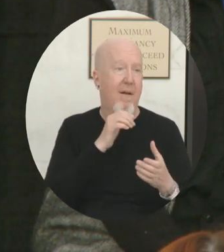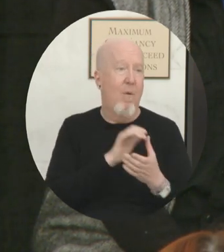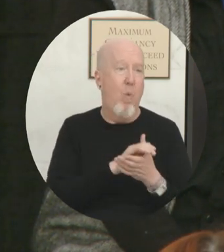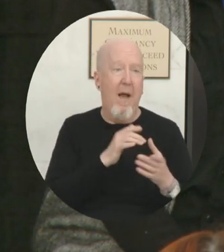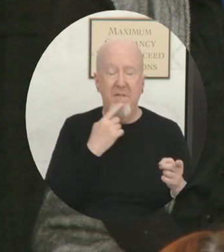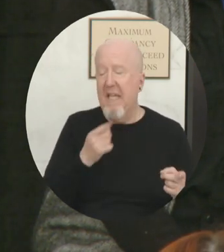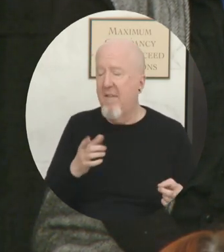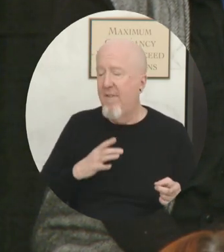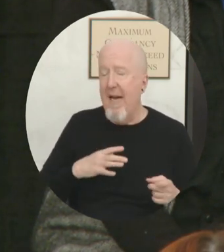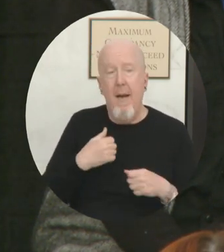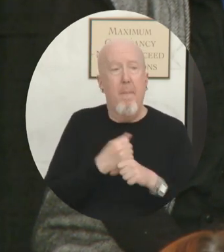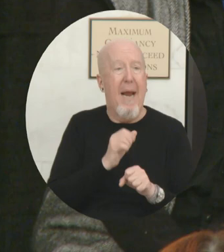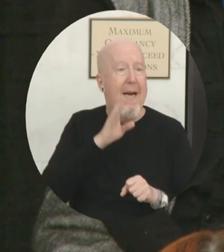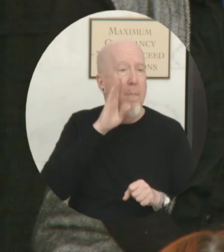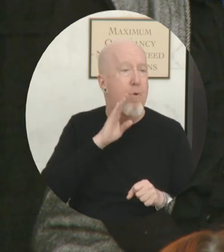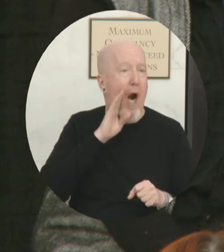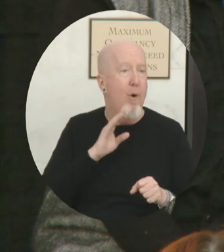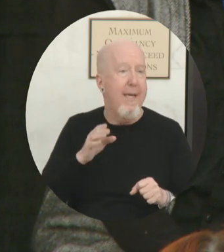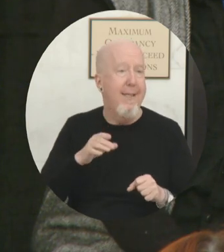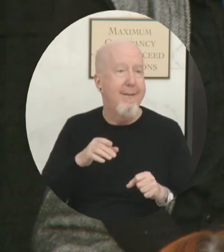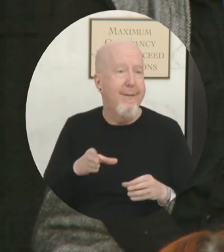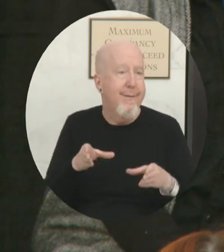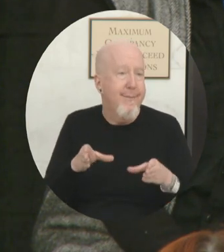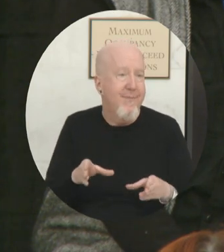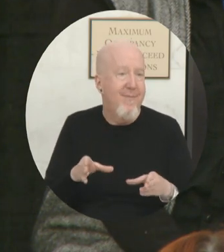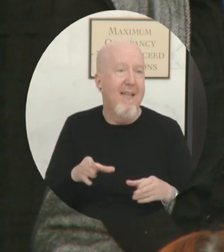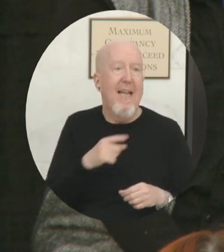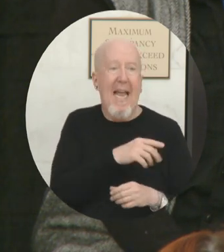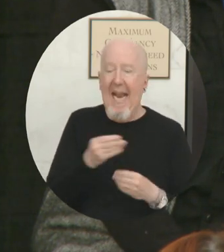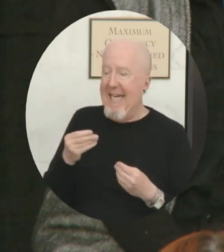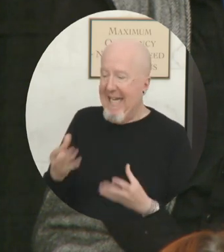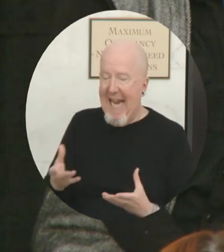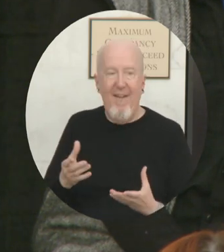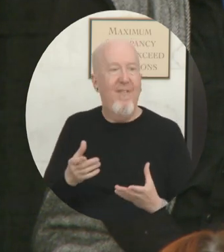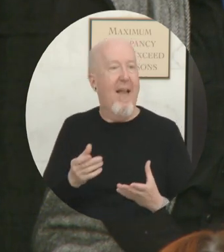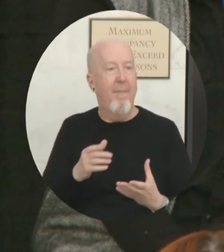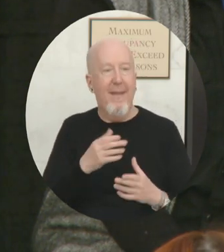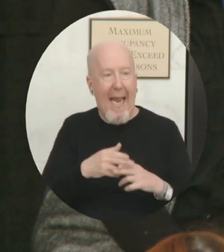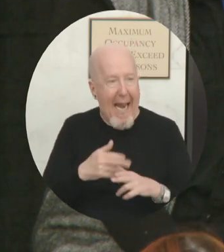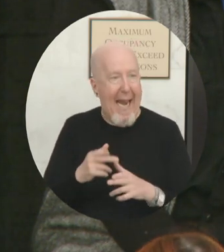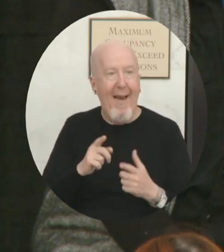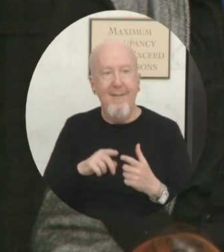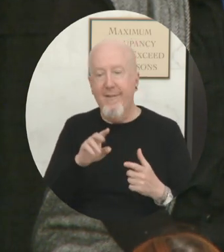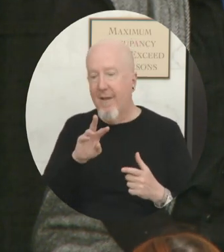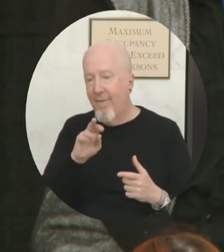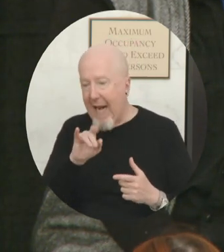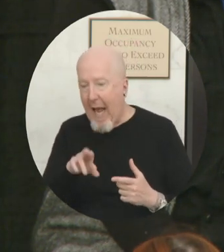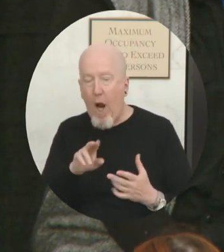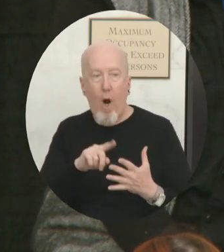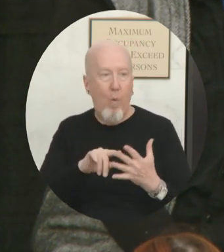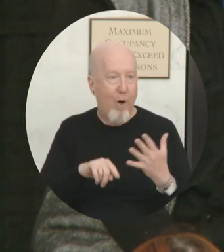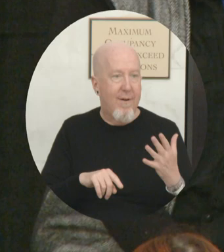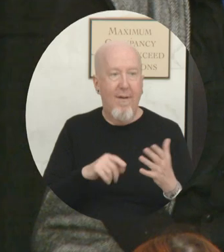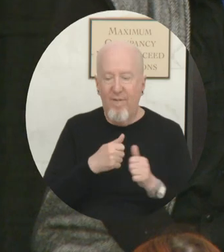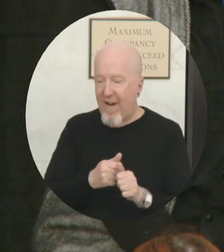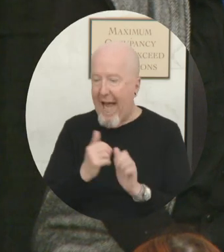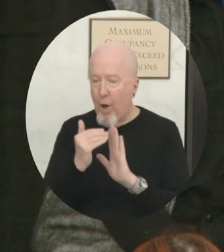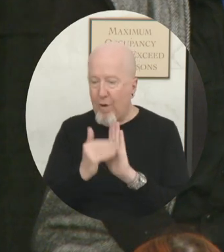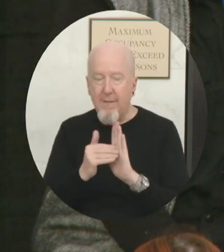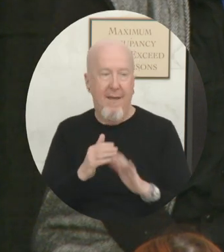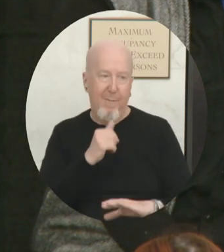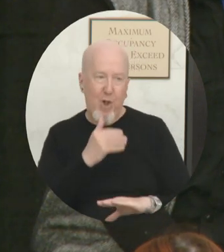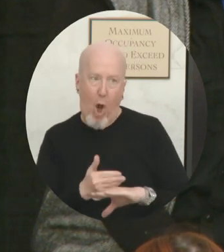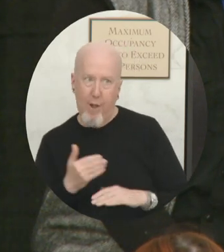them the recipe and all the ingredients. And my daughters, who were young at the